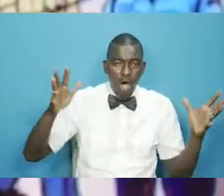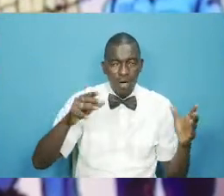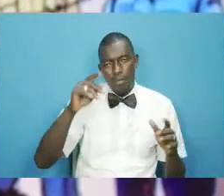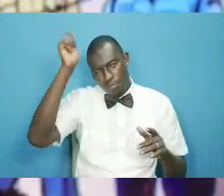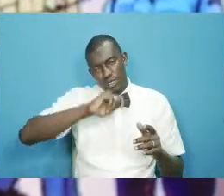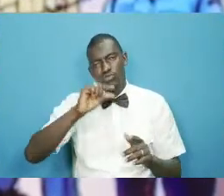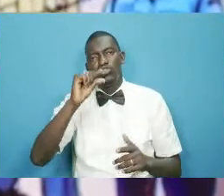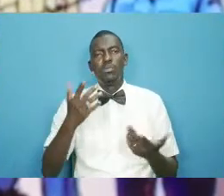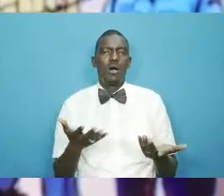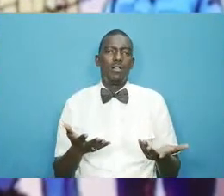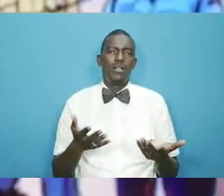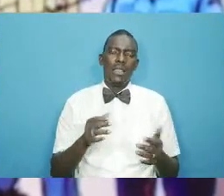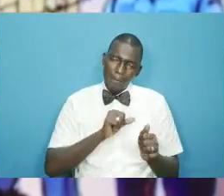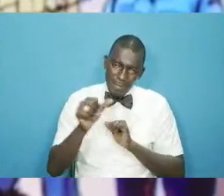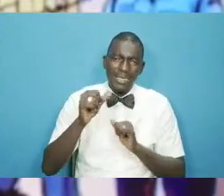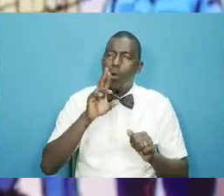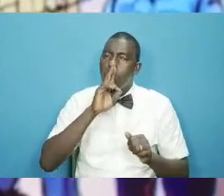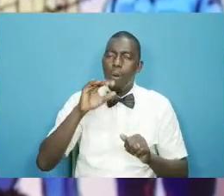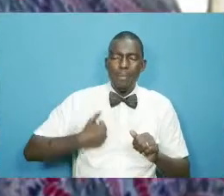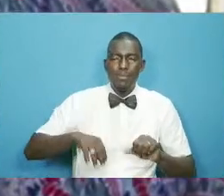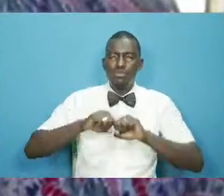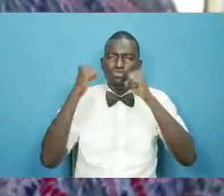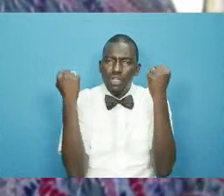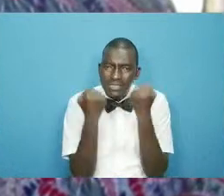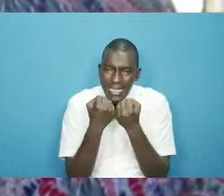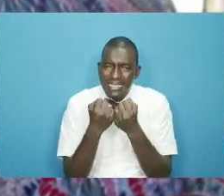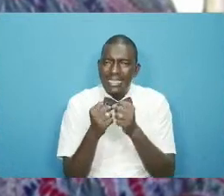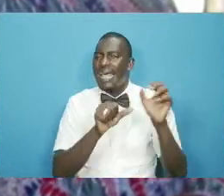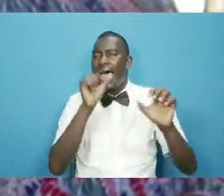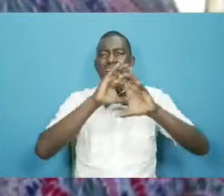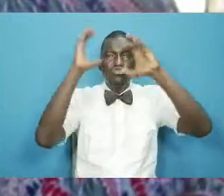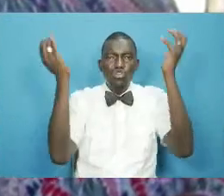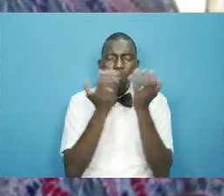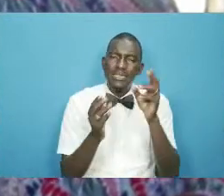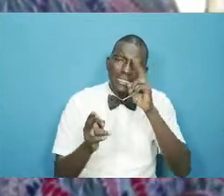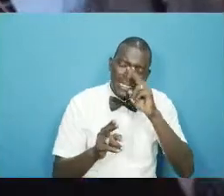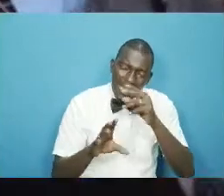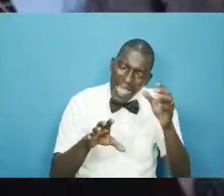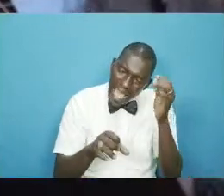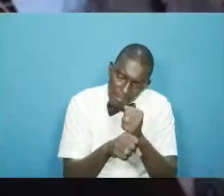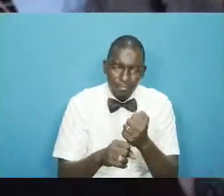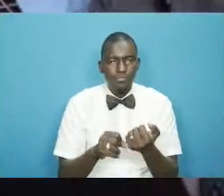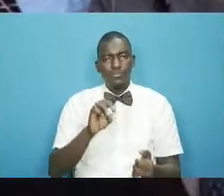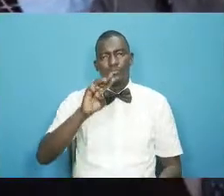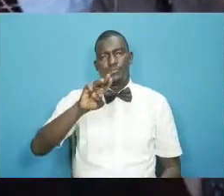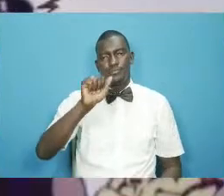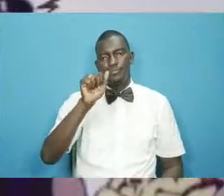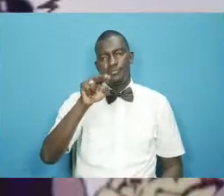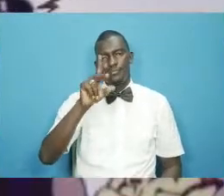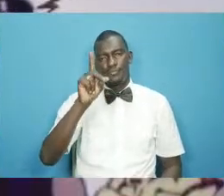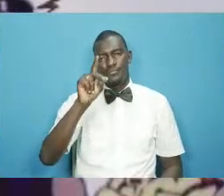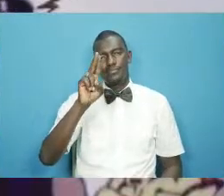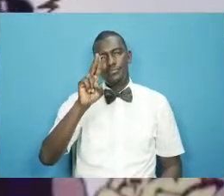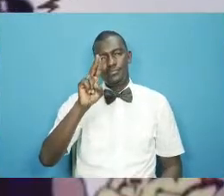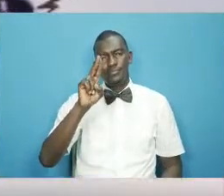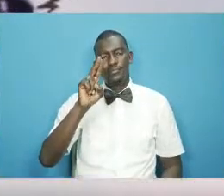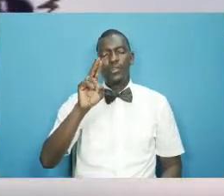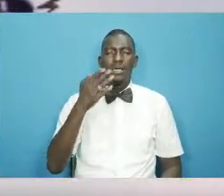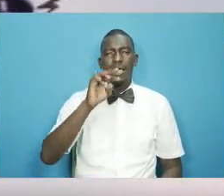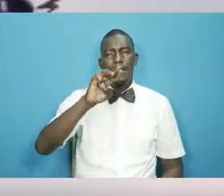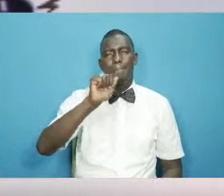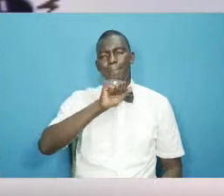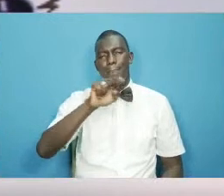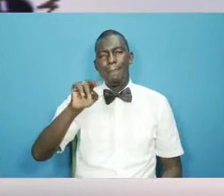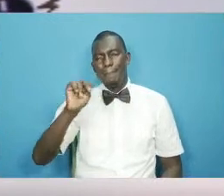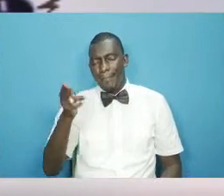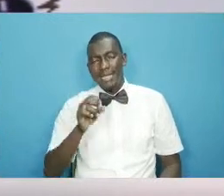good justification for the need for community policing in this country. Mando Mane, a community policing volunteer, told us why community policing matters. Community